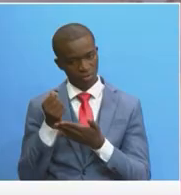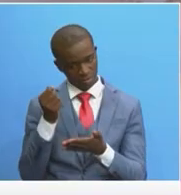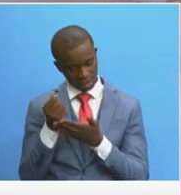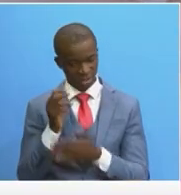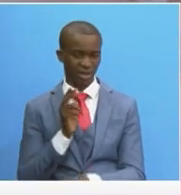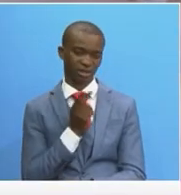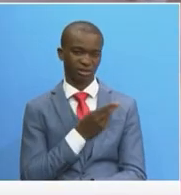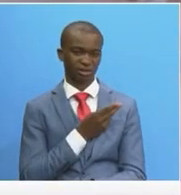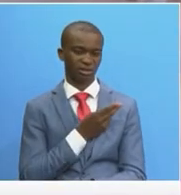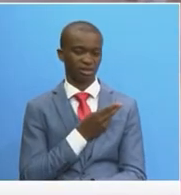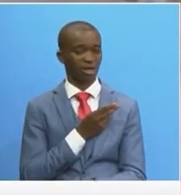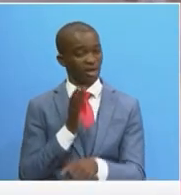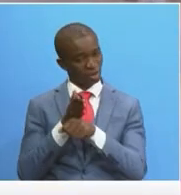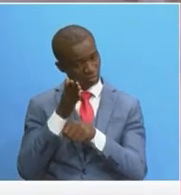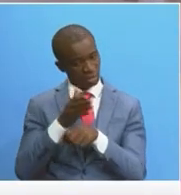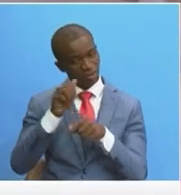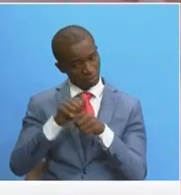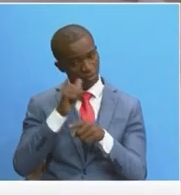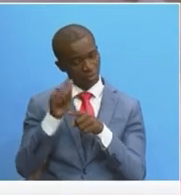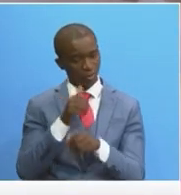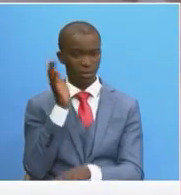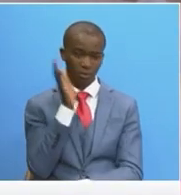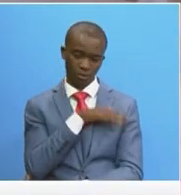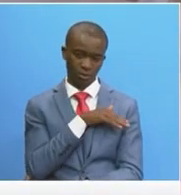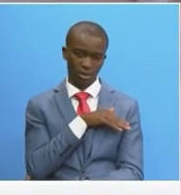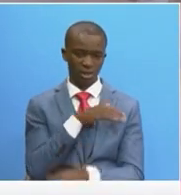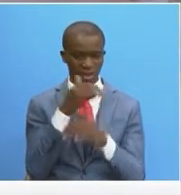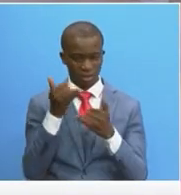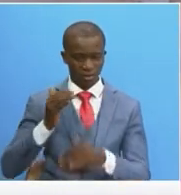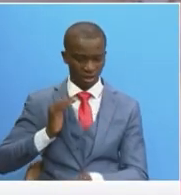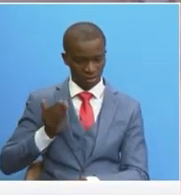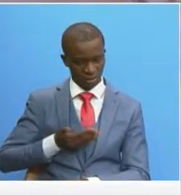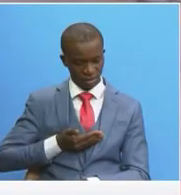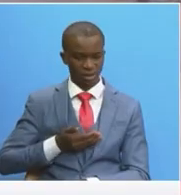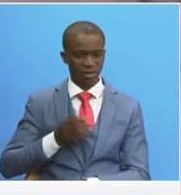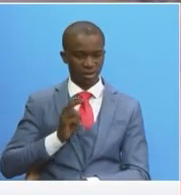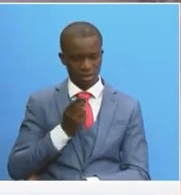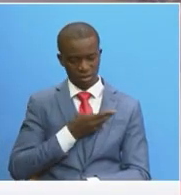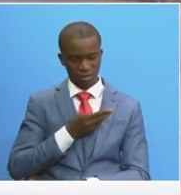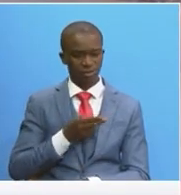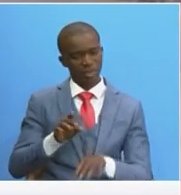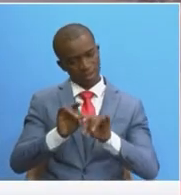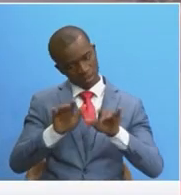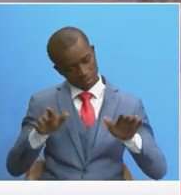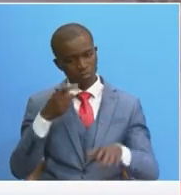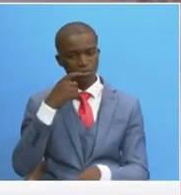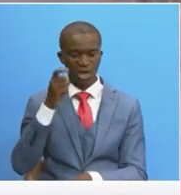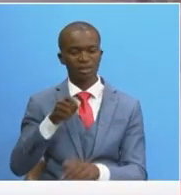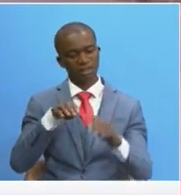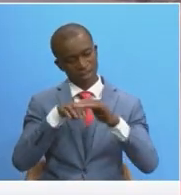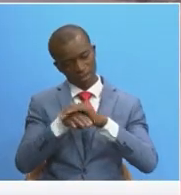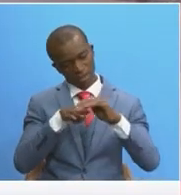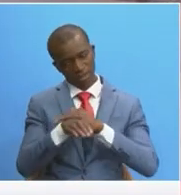tabuti majoka mapunziro yone na kuti ise azimai atichotsetsa umburi kuti nali